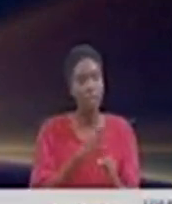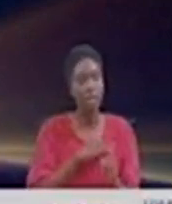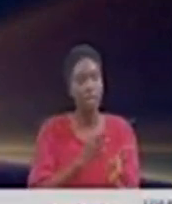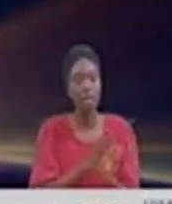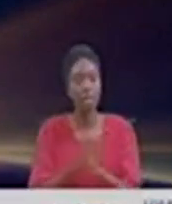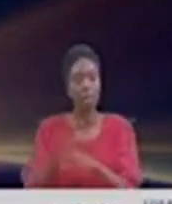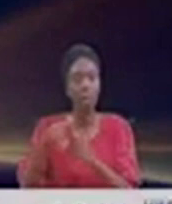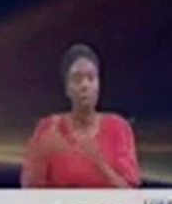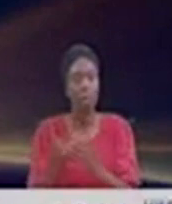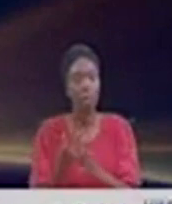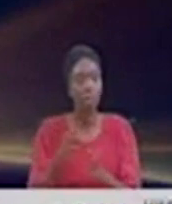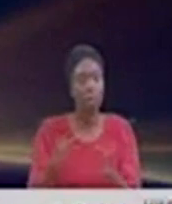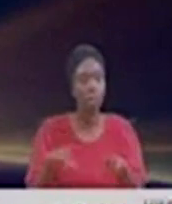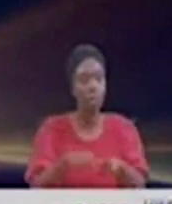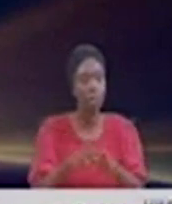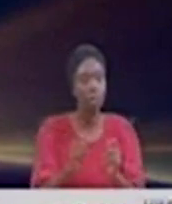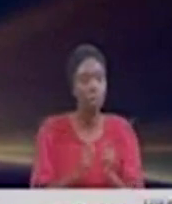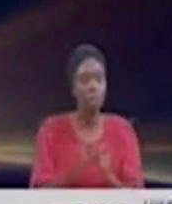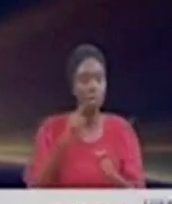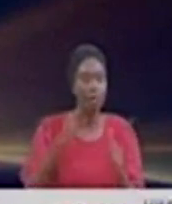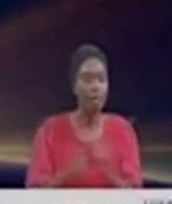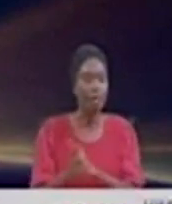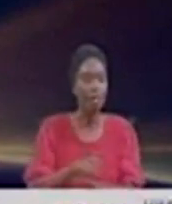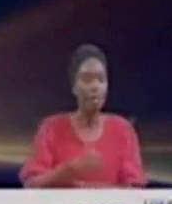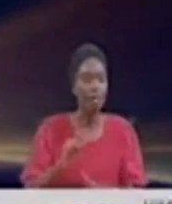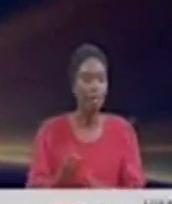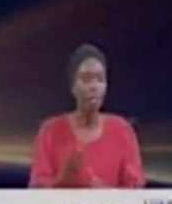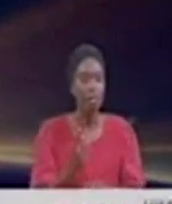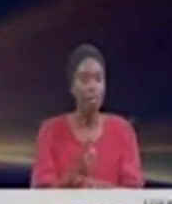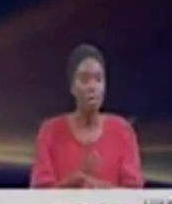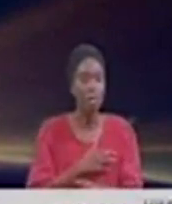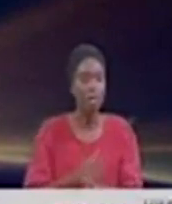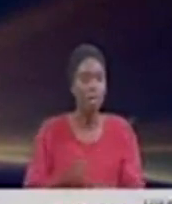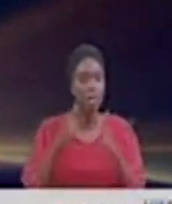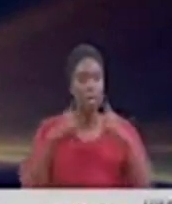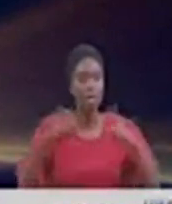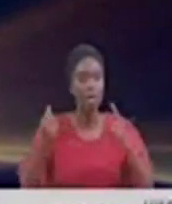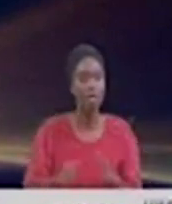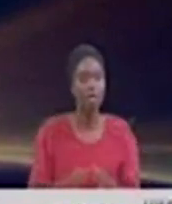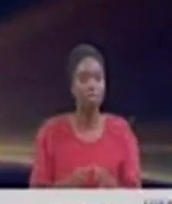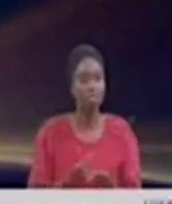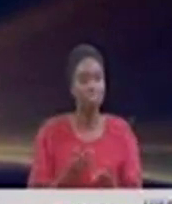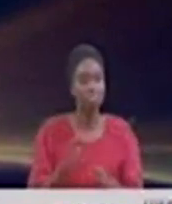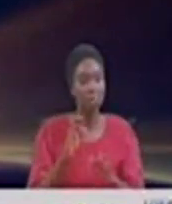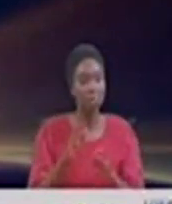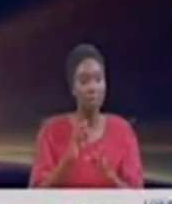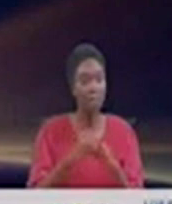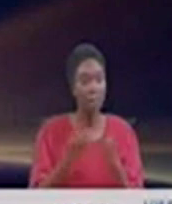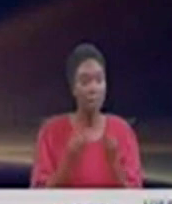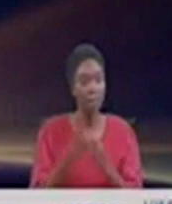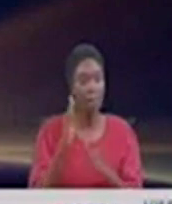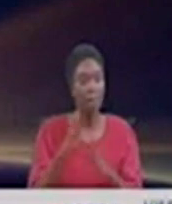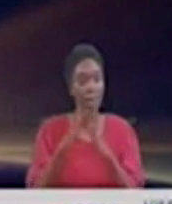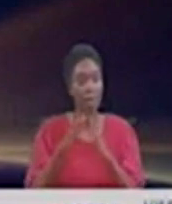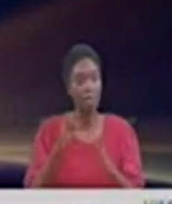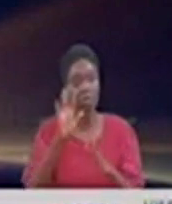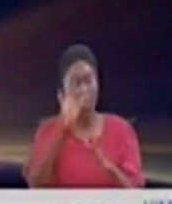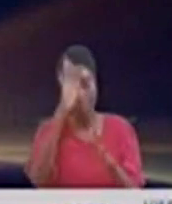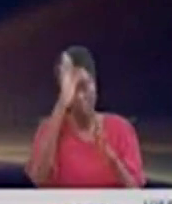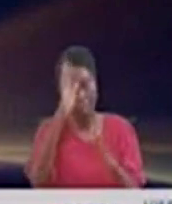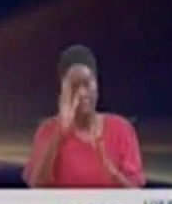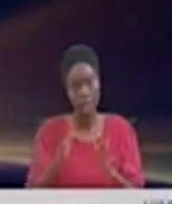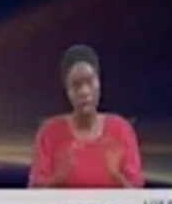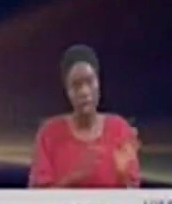the congregation together on the first day of the second month, and they declared their pedigrees after their families, by the house of